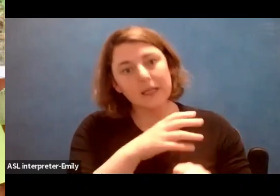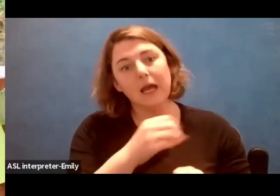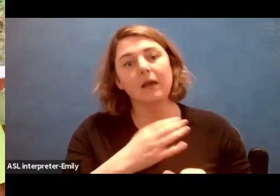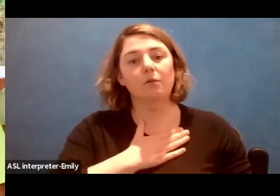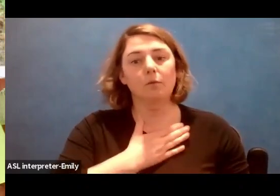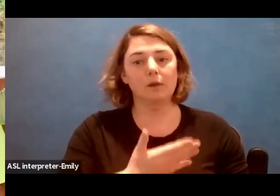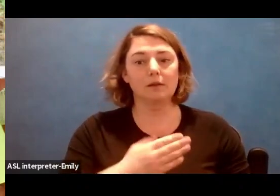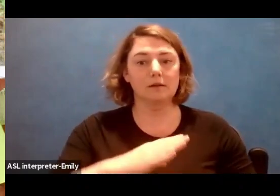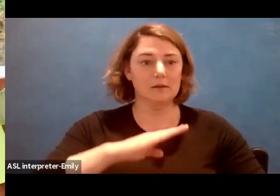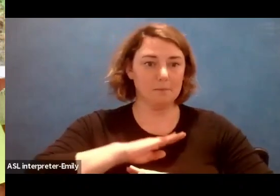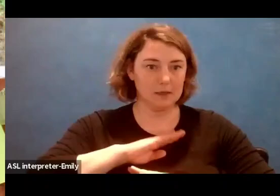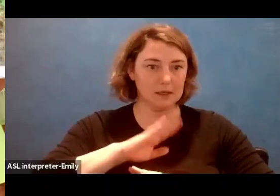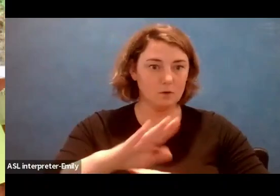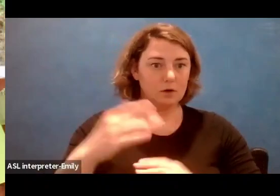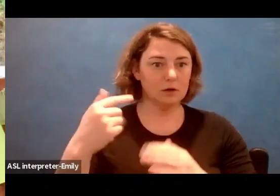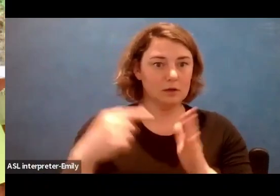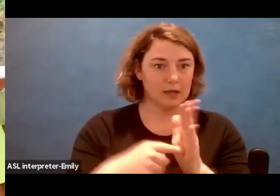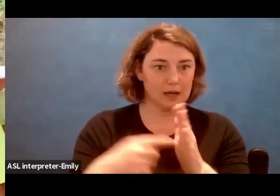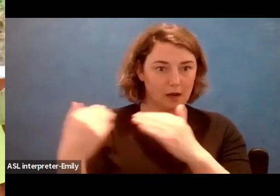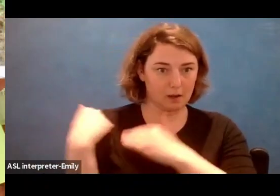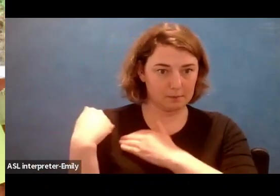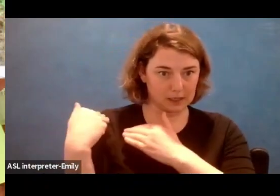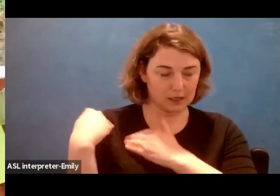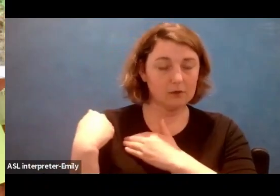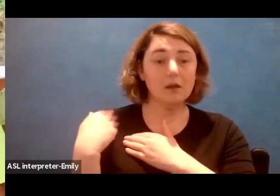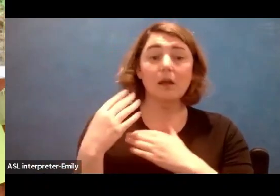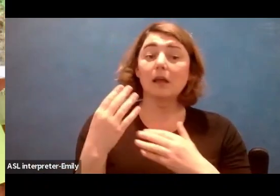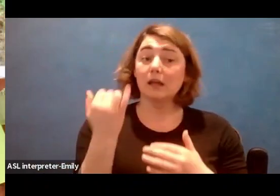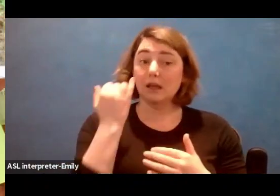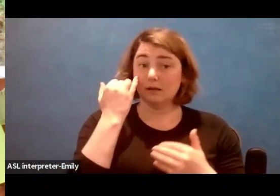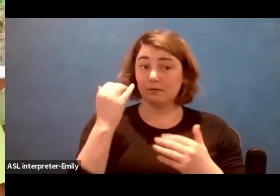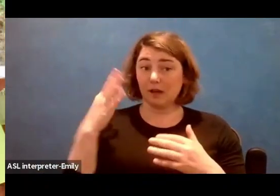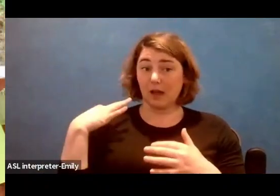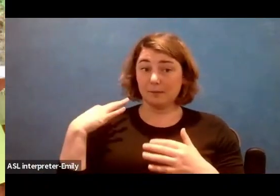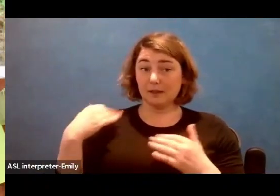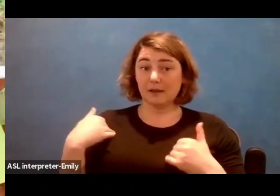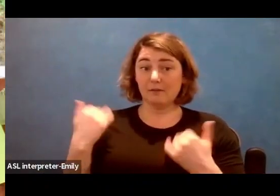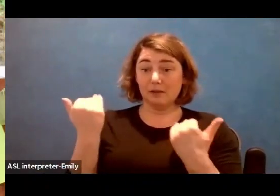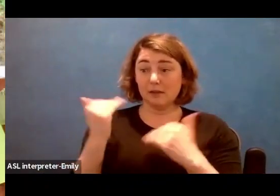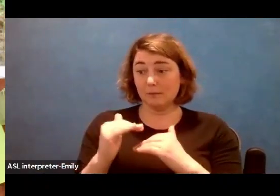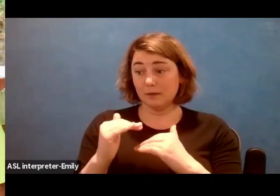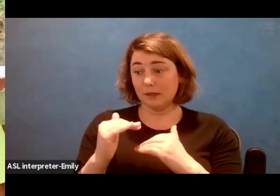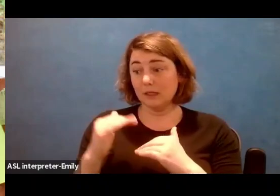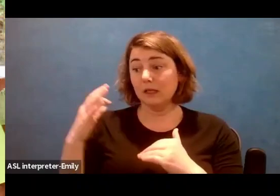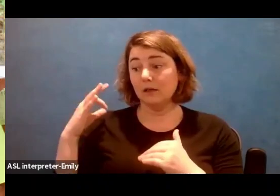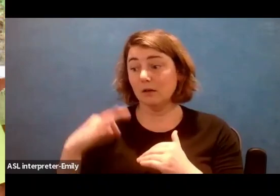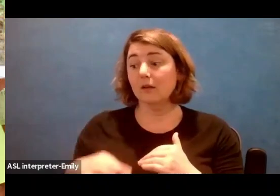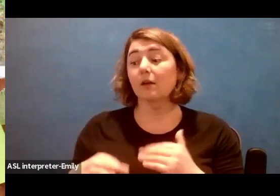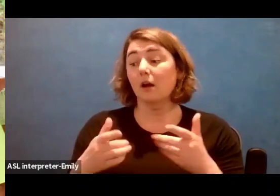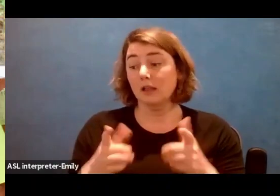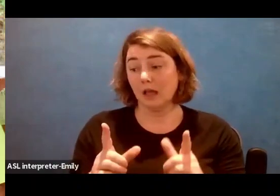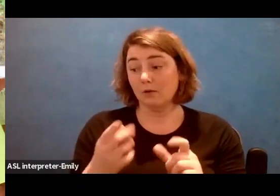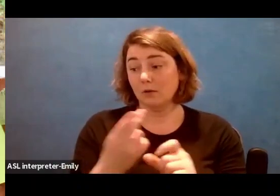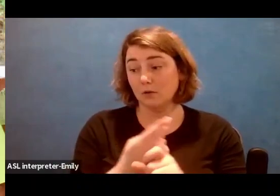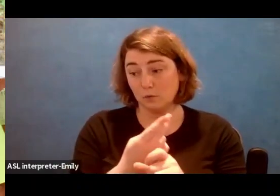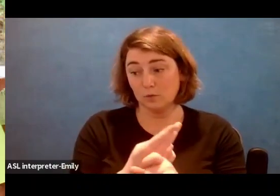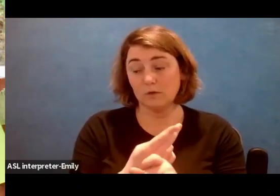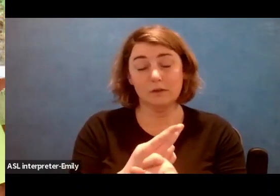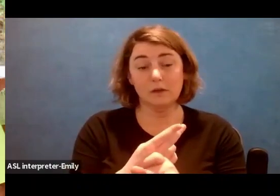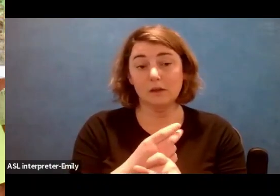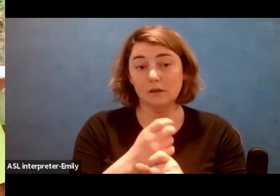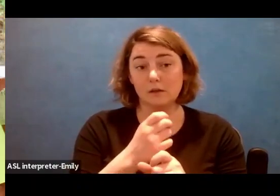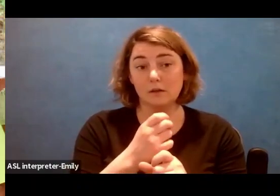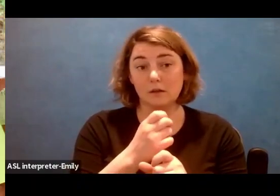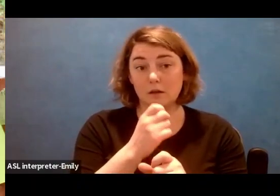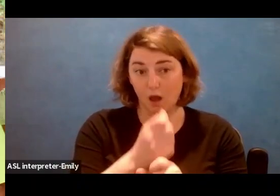to meet your debt obligations. Applicants with limited credit are also allowed to use non-traditional sources of